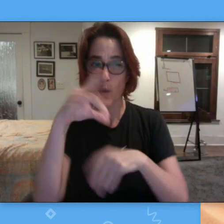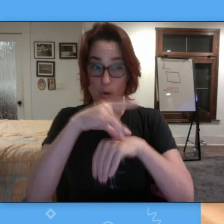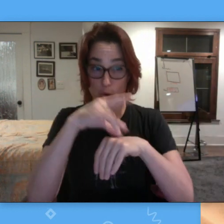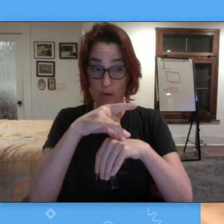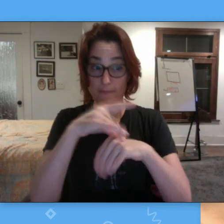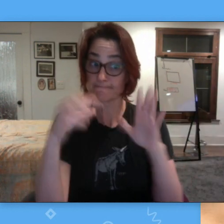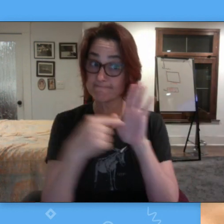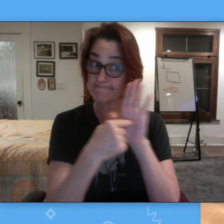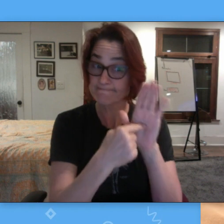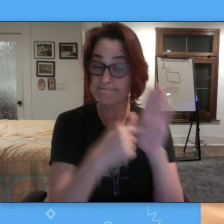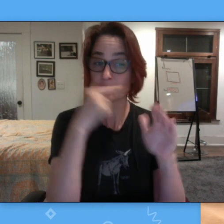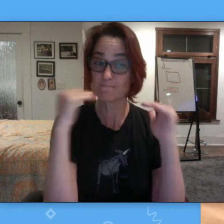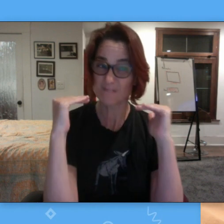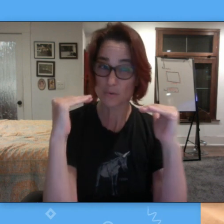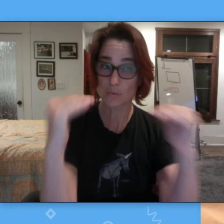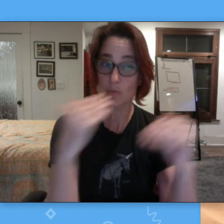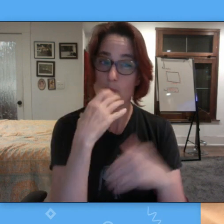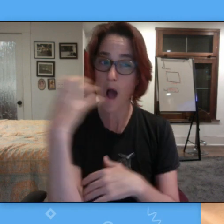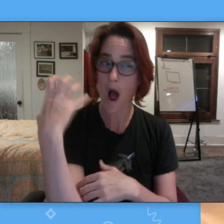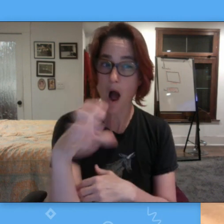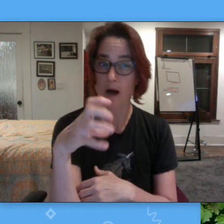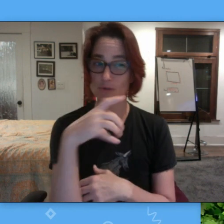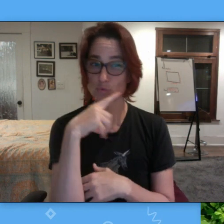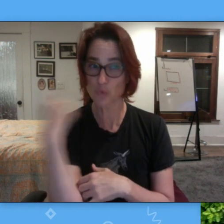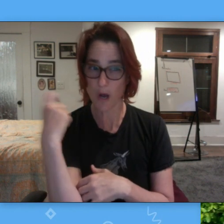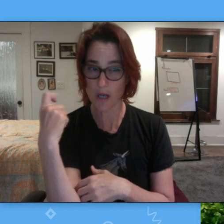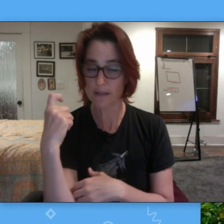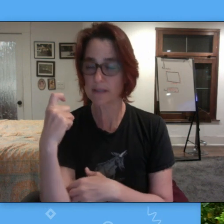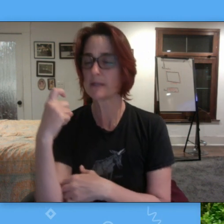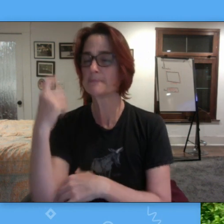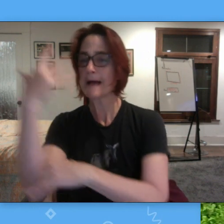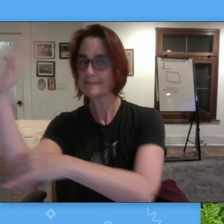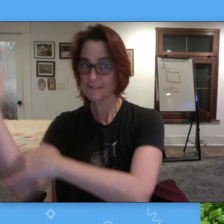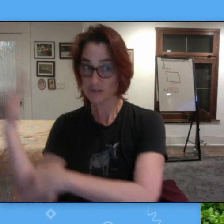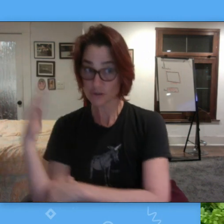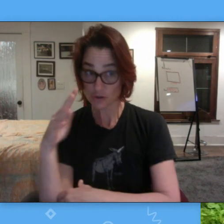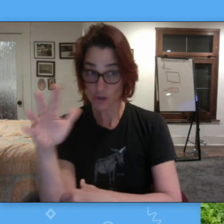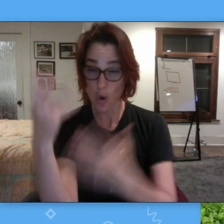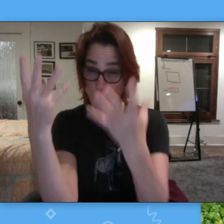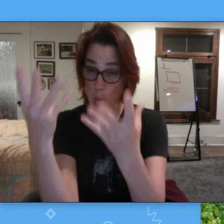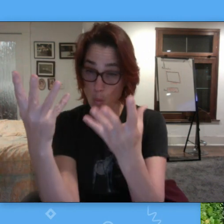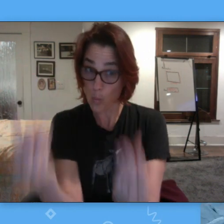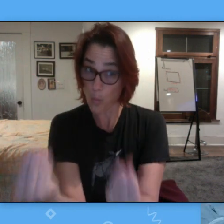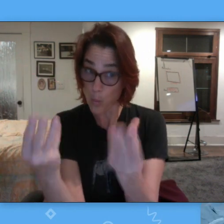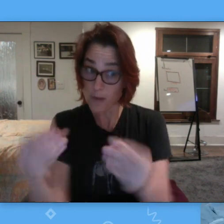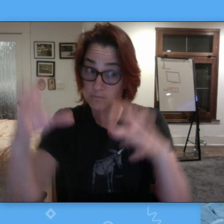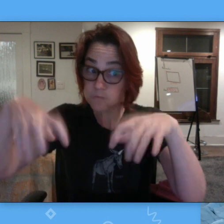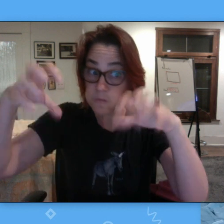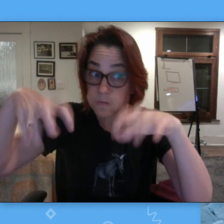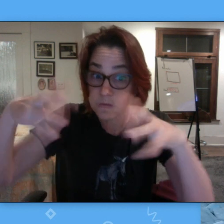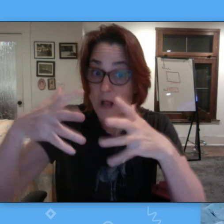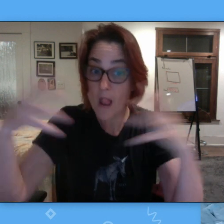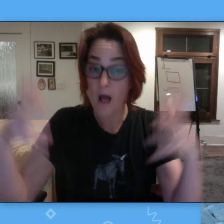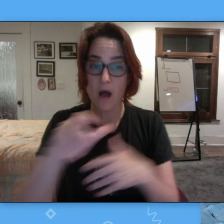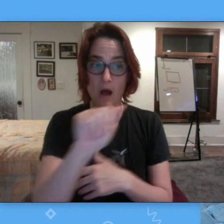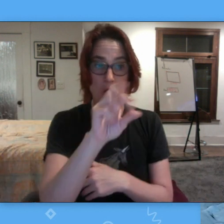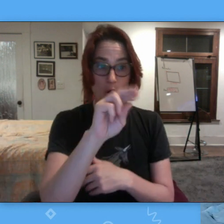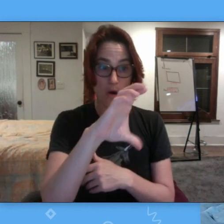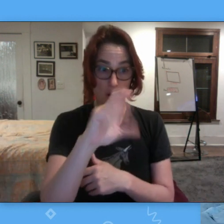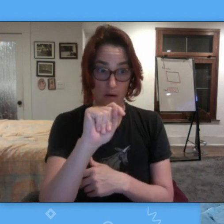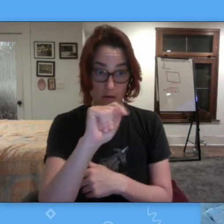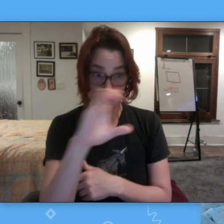very hot and dry. A jungle habitat is very wet and it rains a lot. The Arctic is